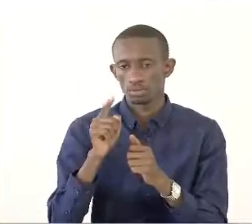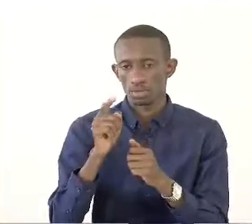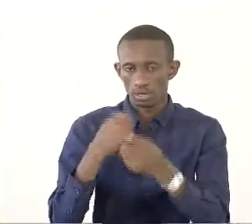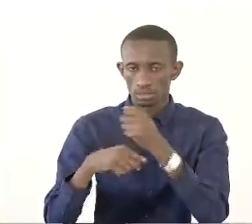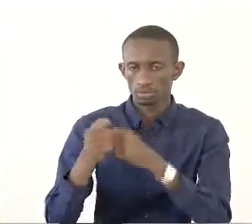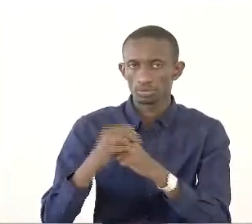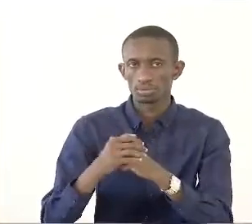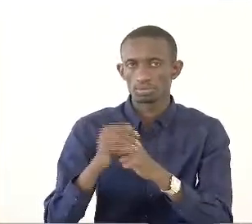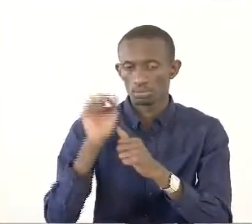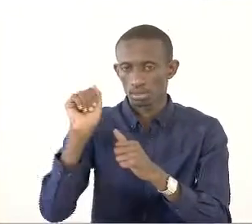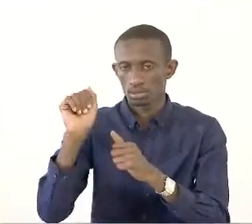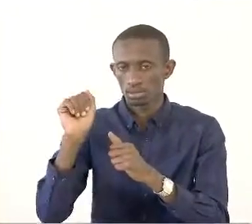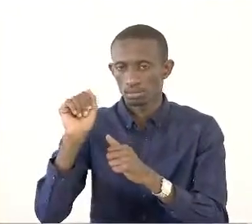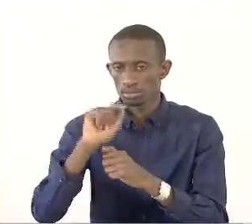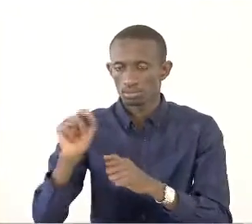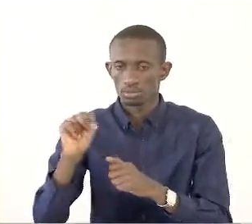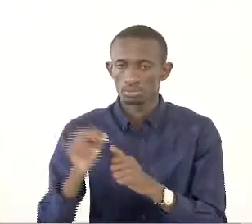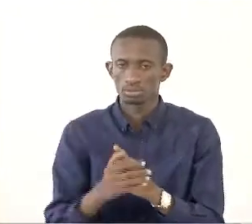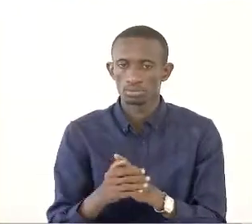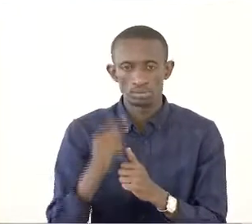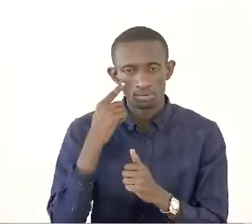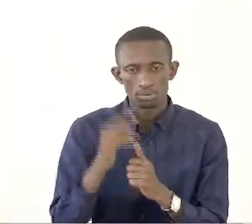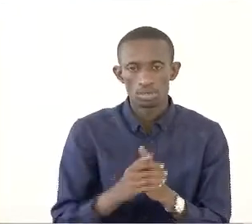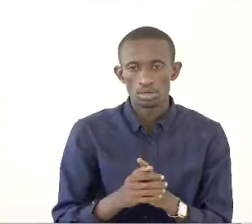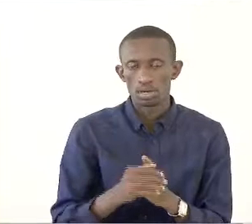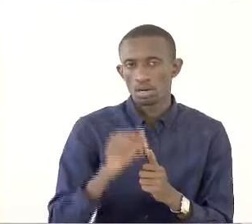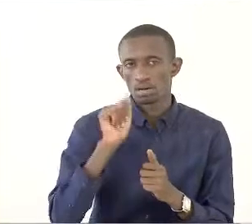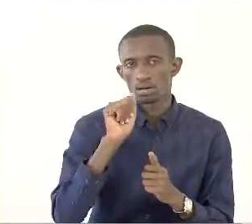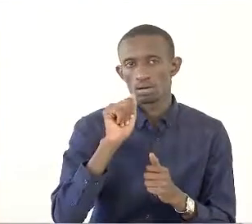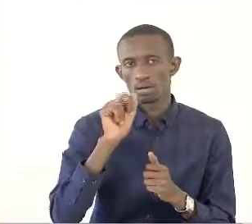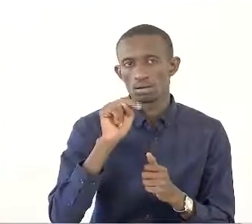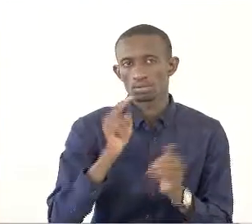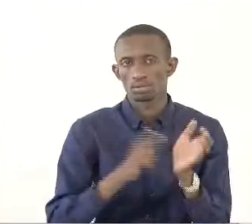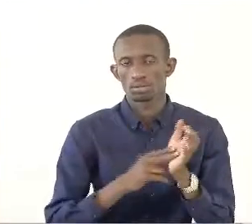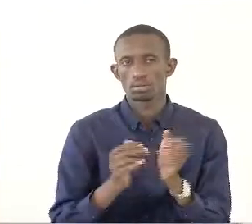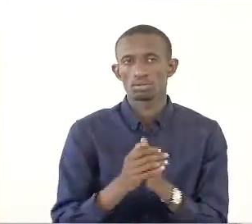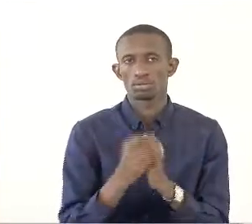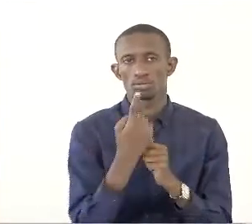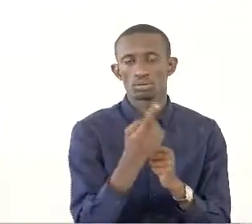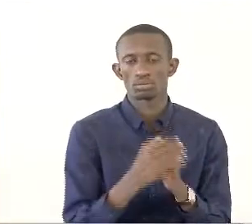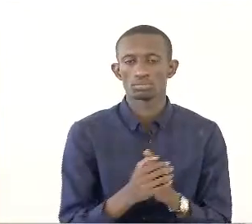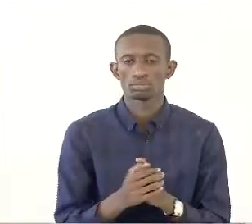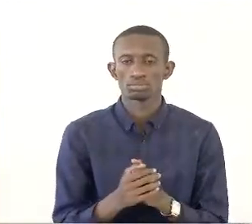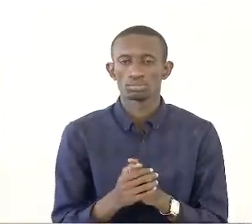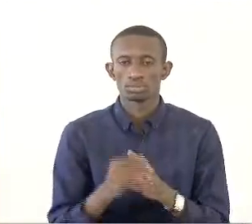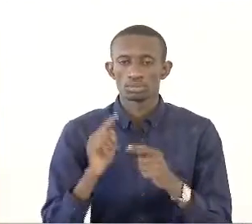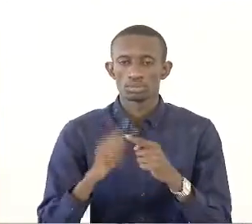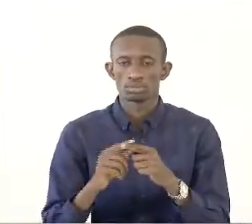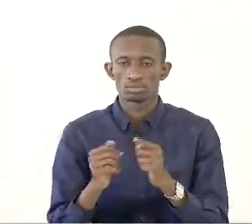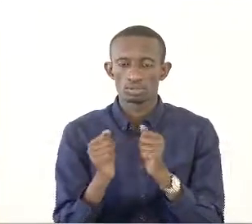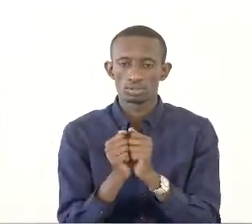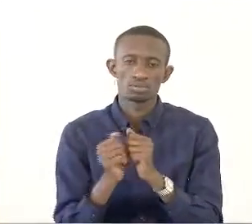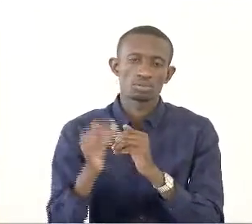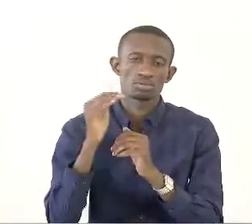we find lambda equals to 1.1 times 10 power 14 over